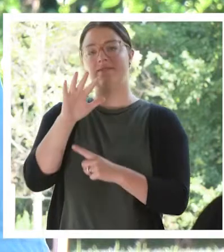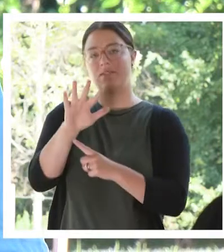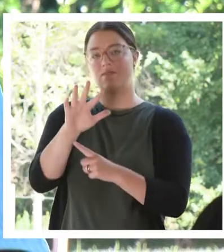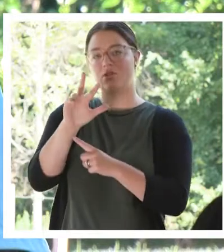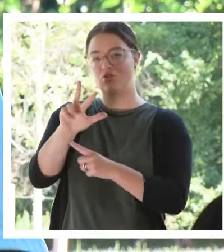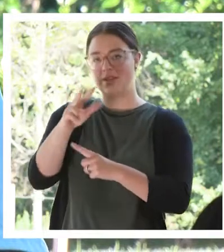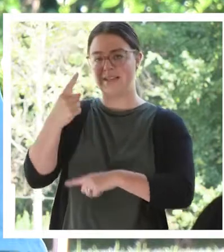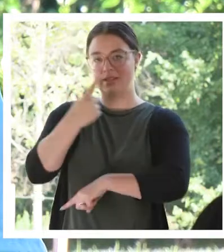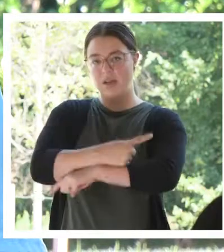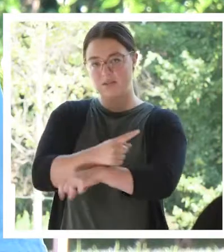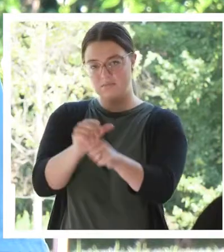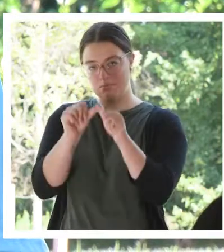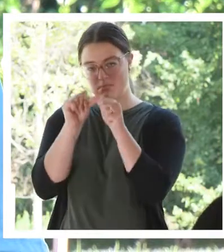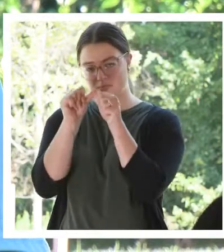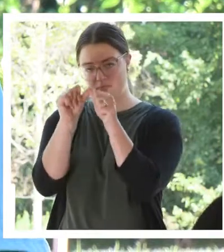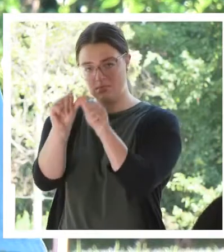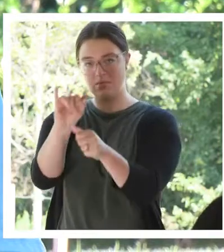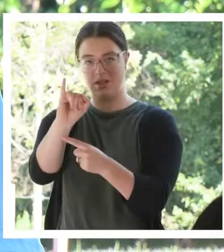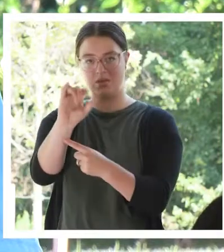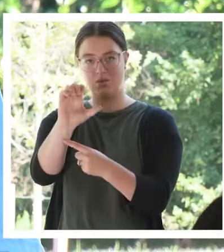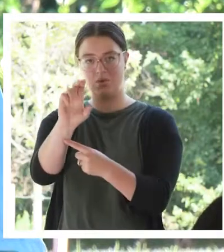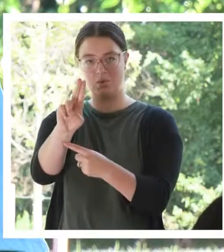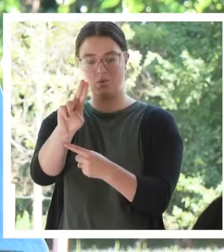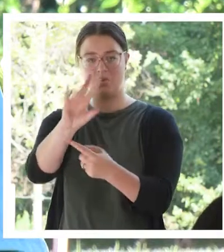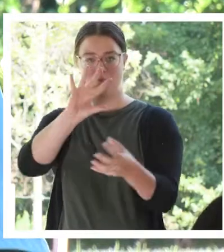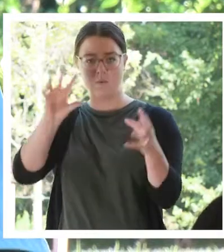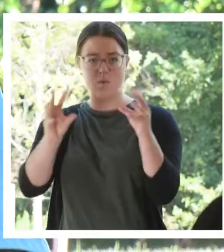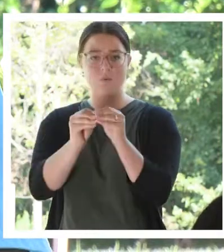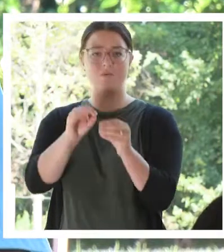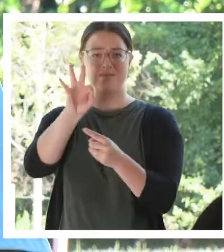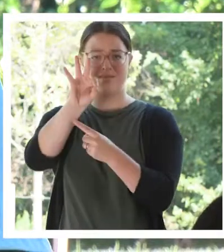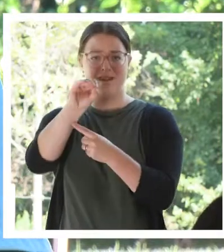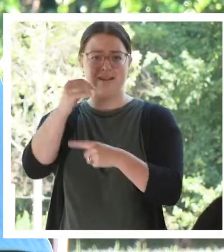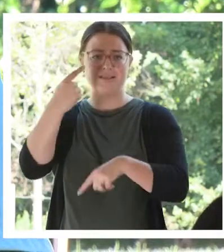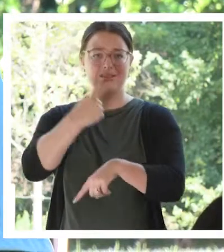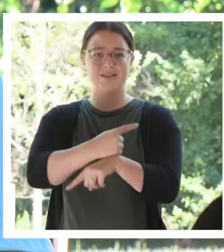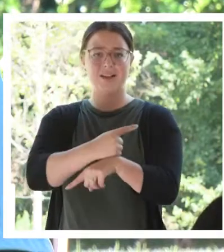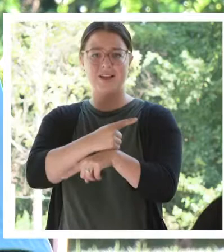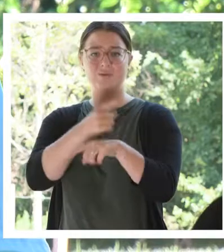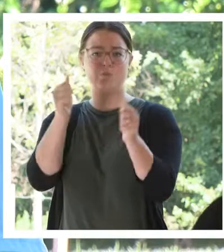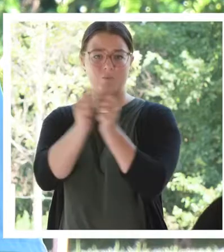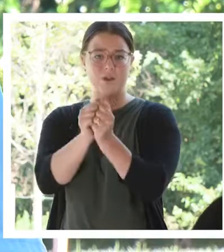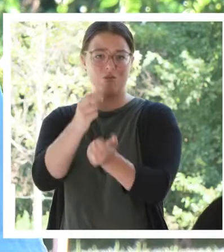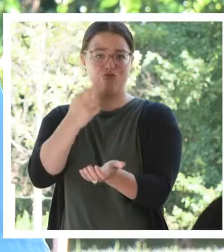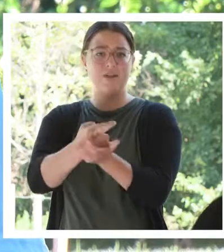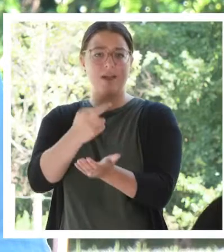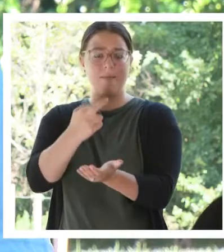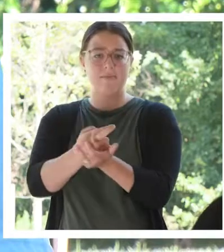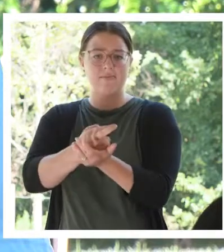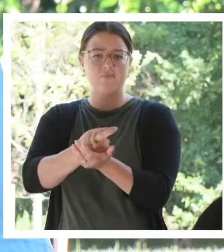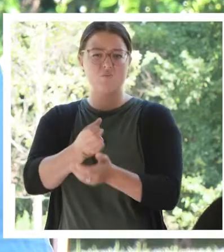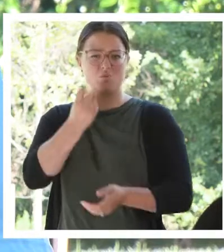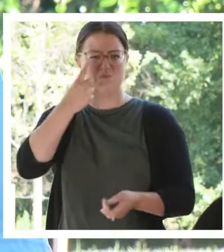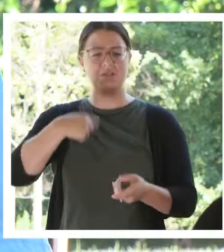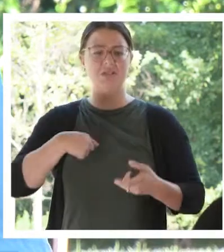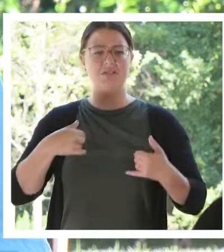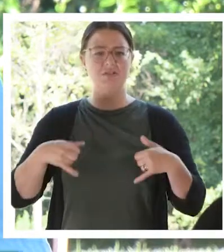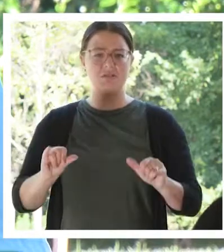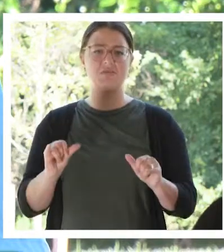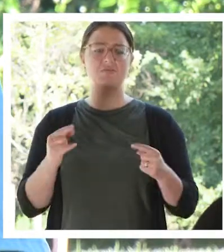a total of 90 days in total rehab, and it's still a struggle.